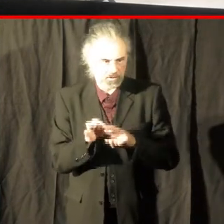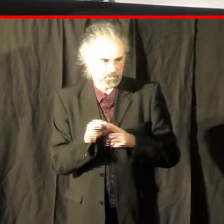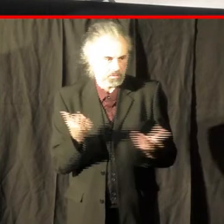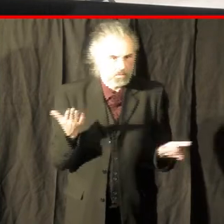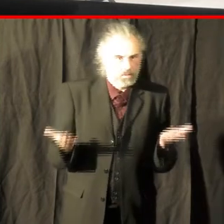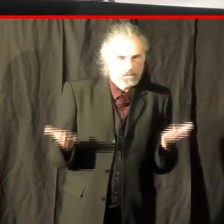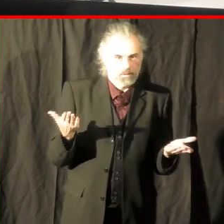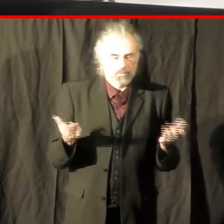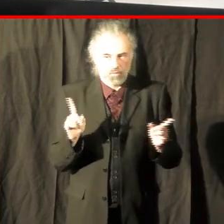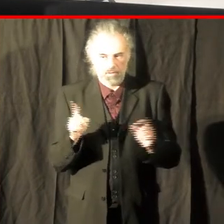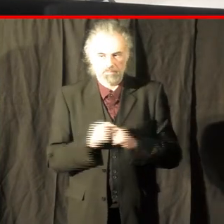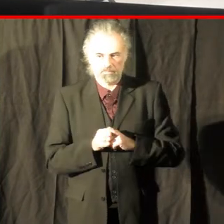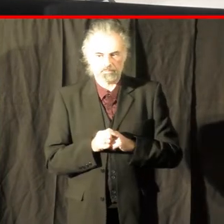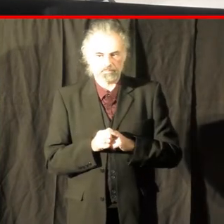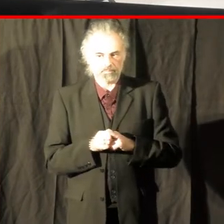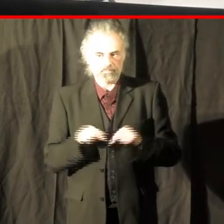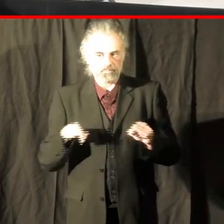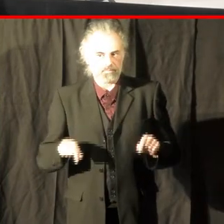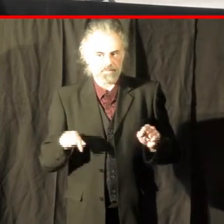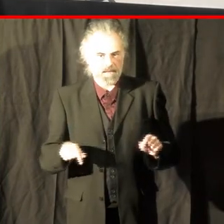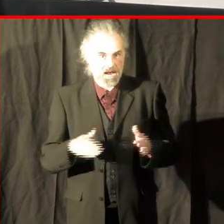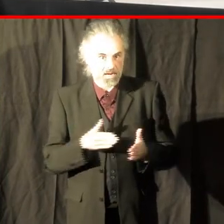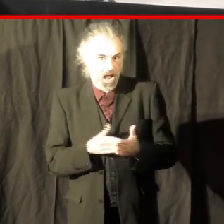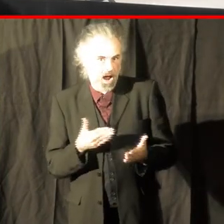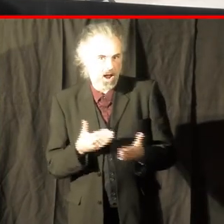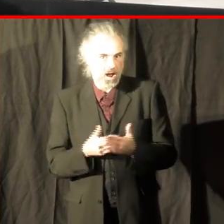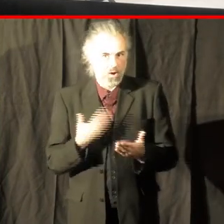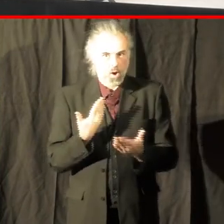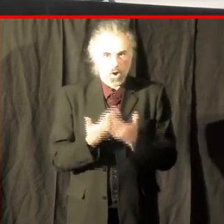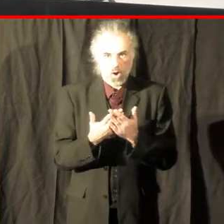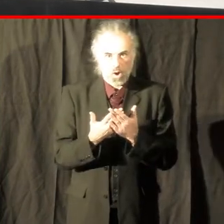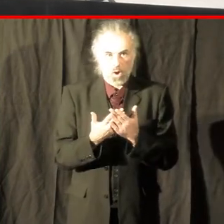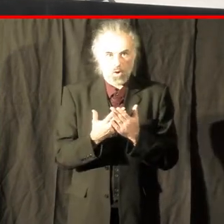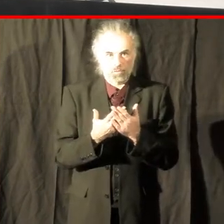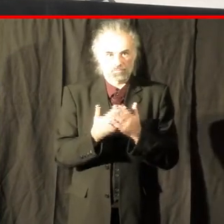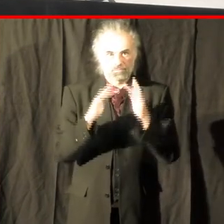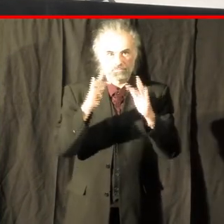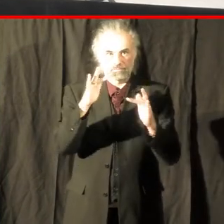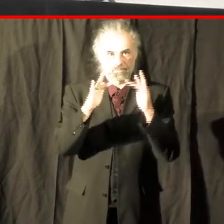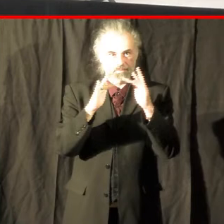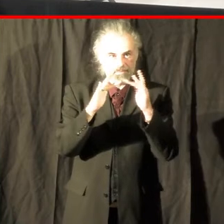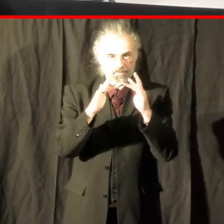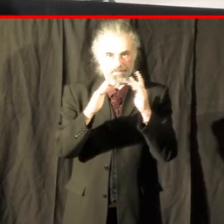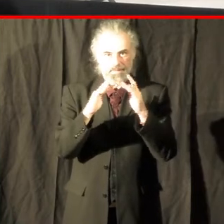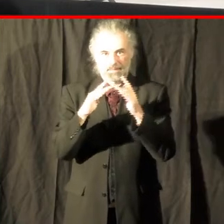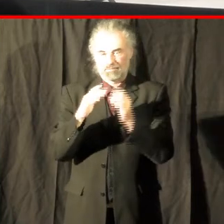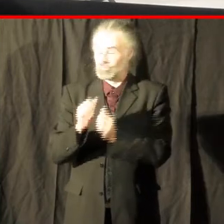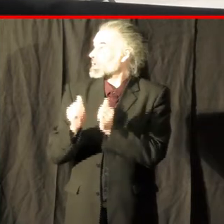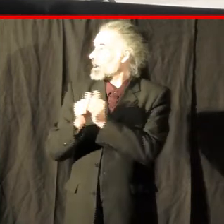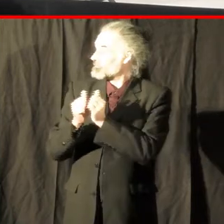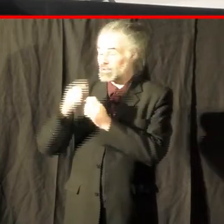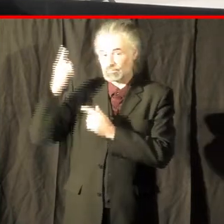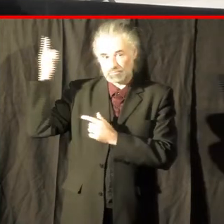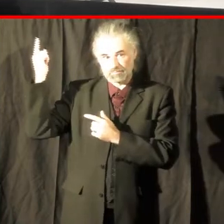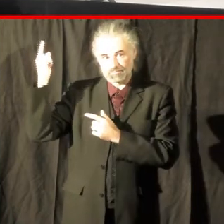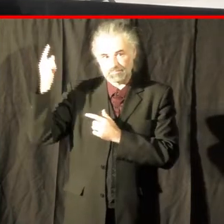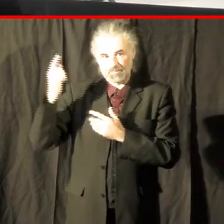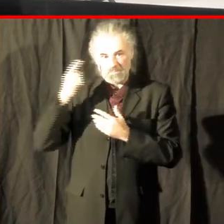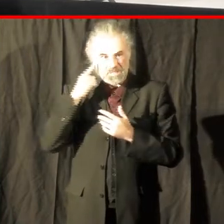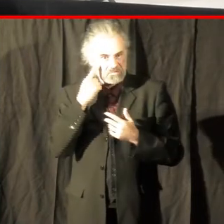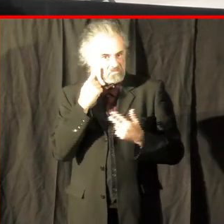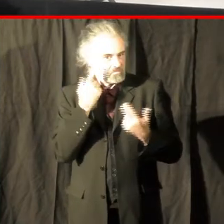and here live, online, and our friends here, they're going to help us see if we can solve some